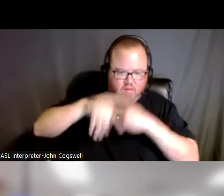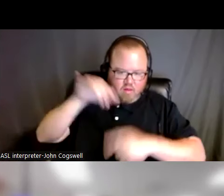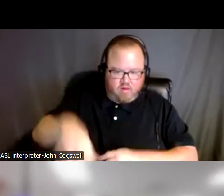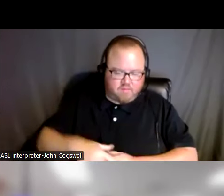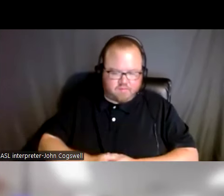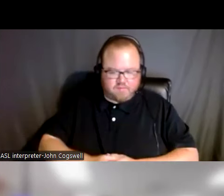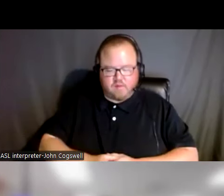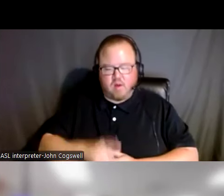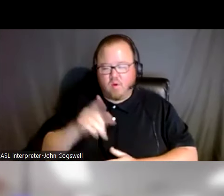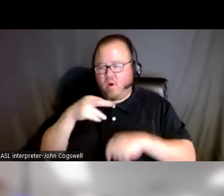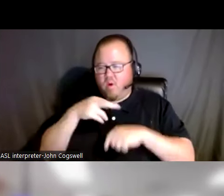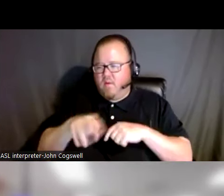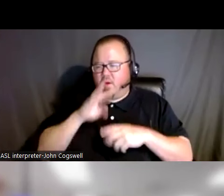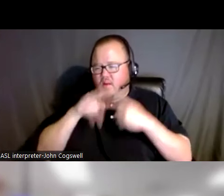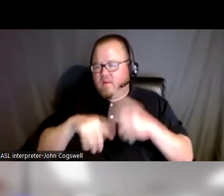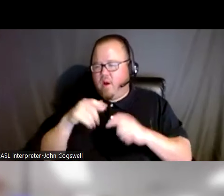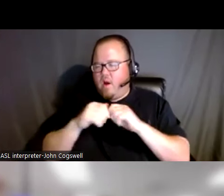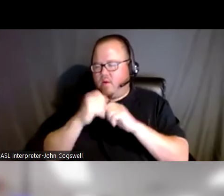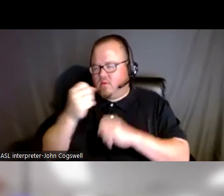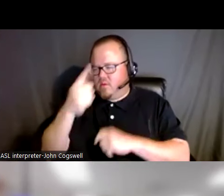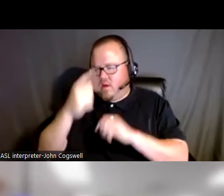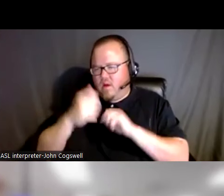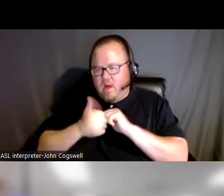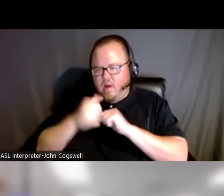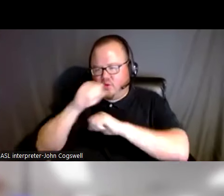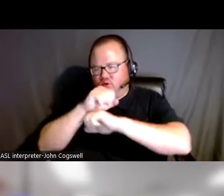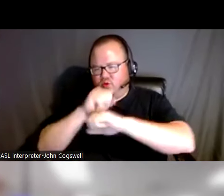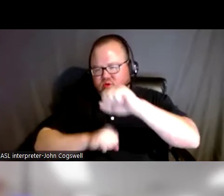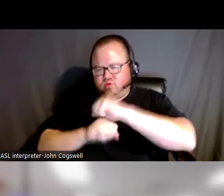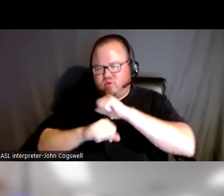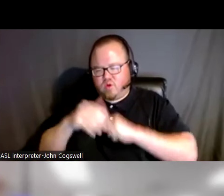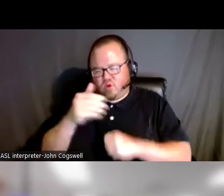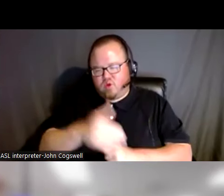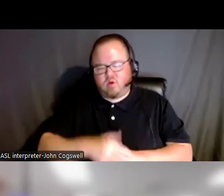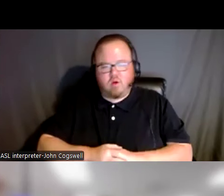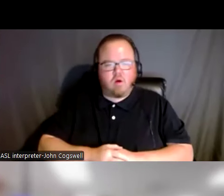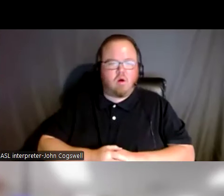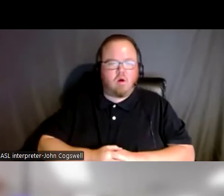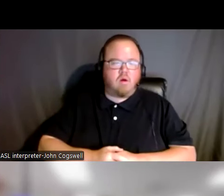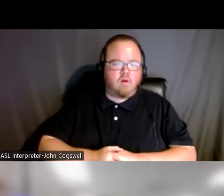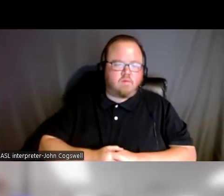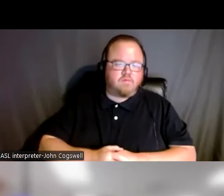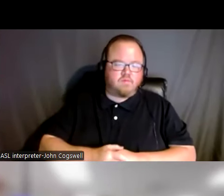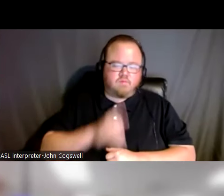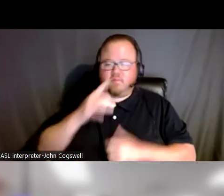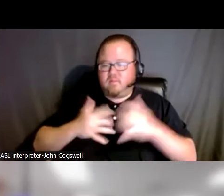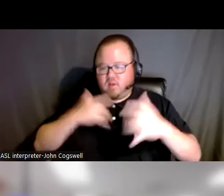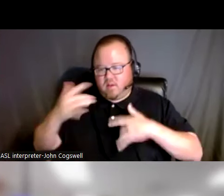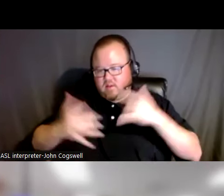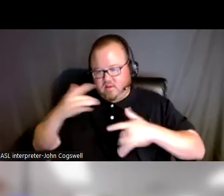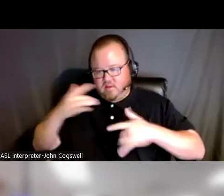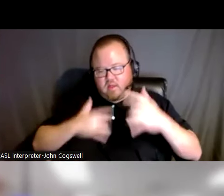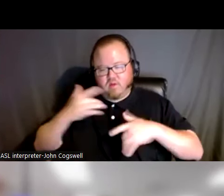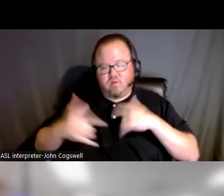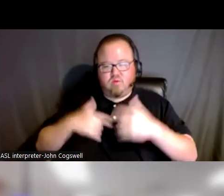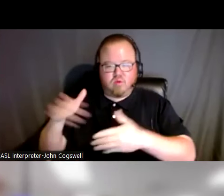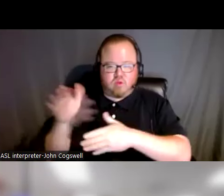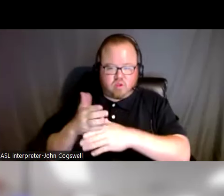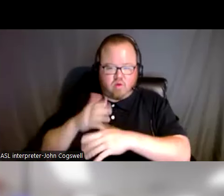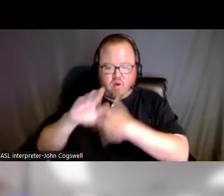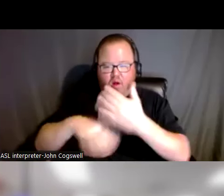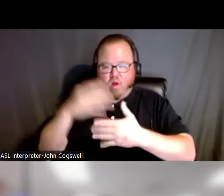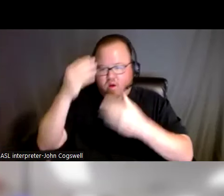for you all to get an understanding of how it's been structured. Again, really excited to share all this with